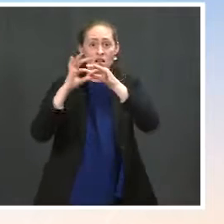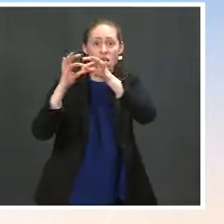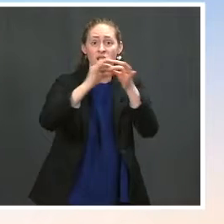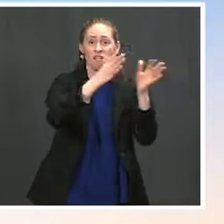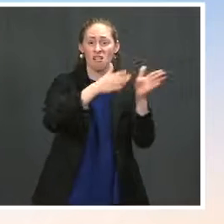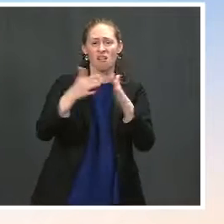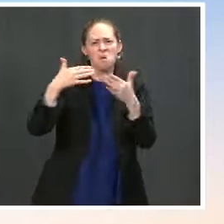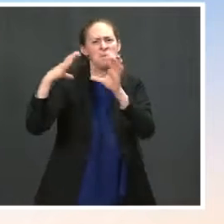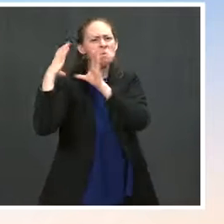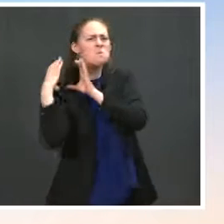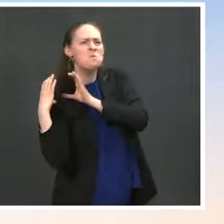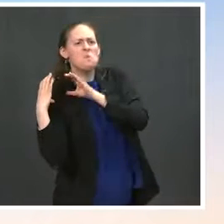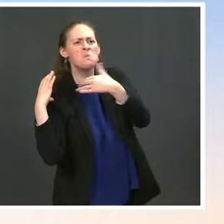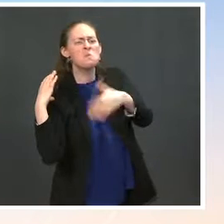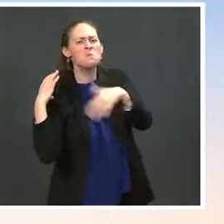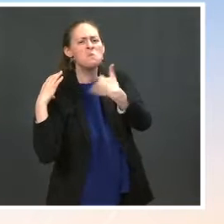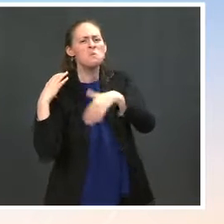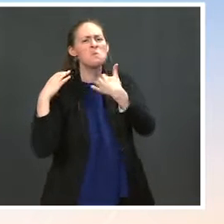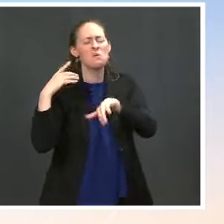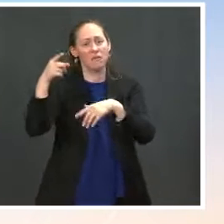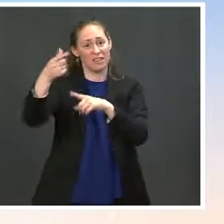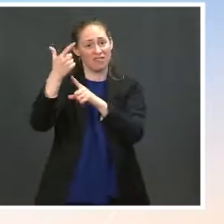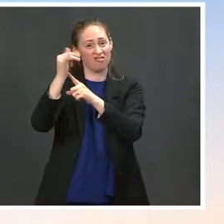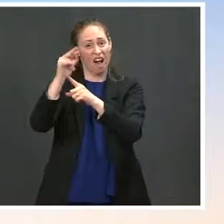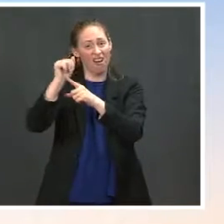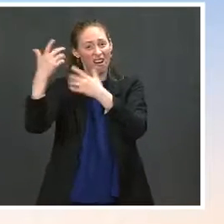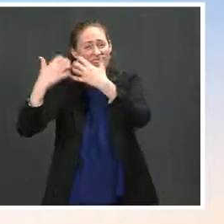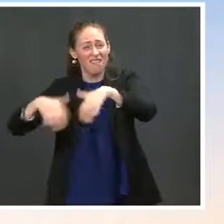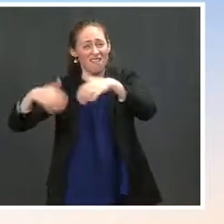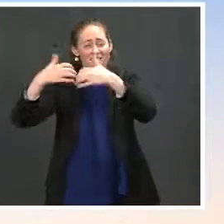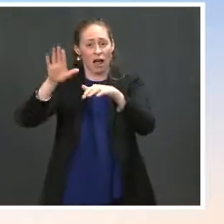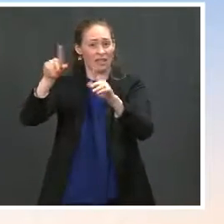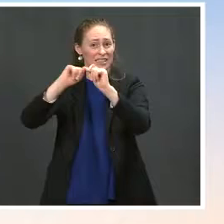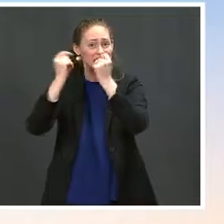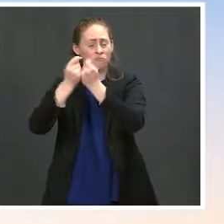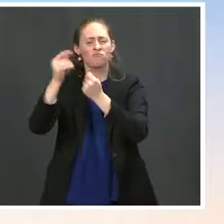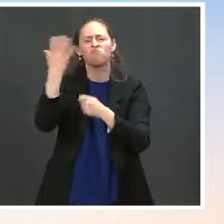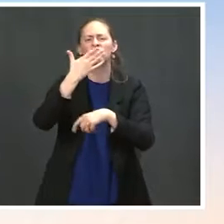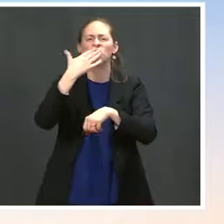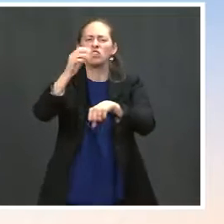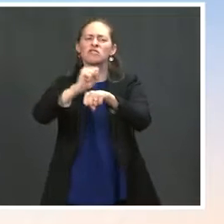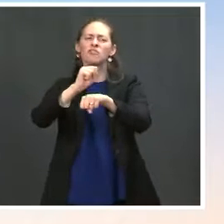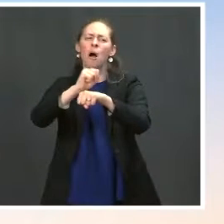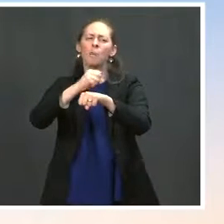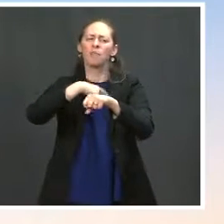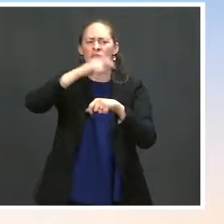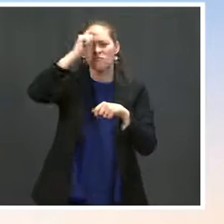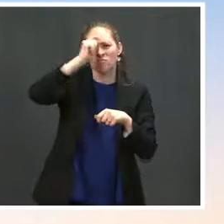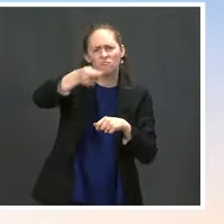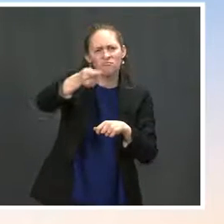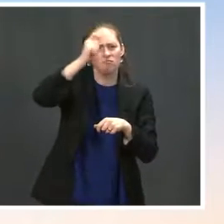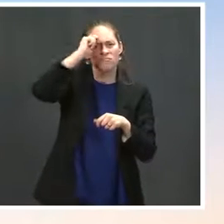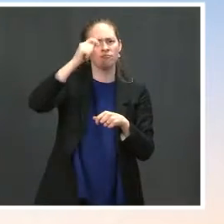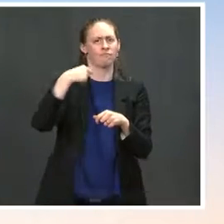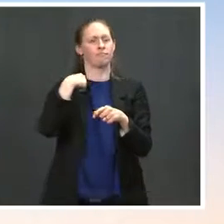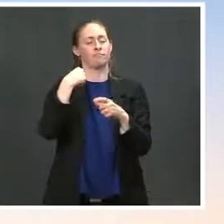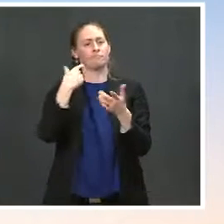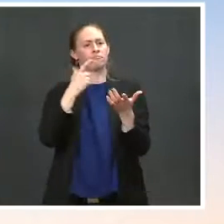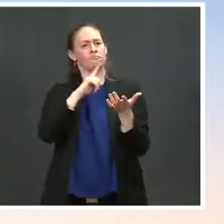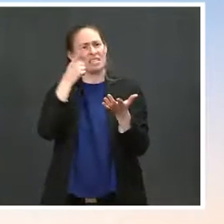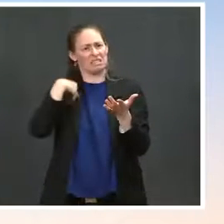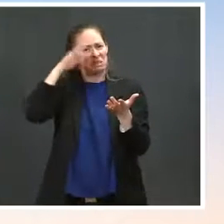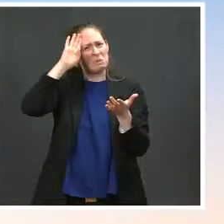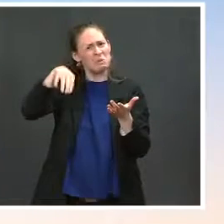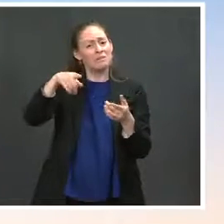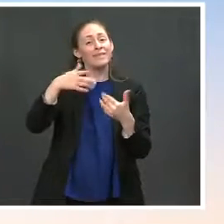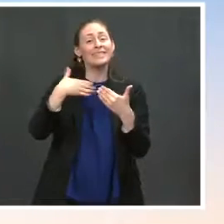Gina and her entire team have done really superbly. And I mean that. That's not a pro forma comment. It is hard